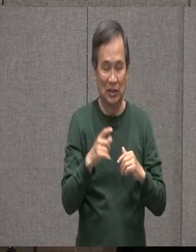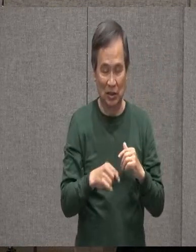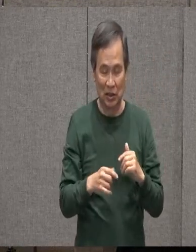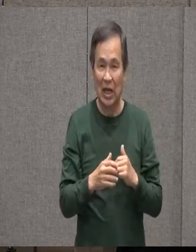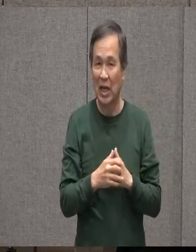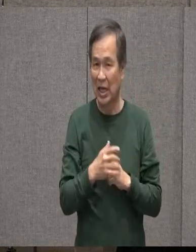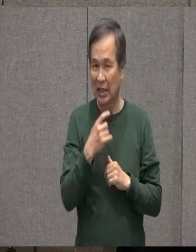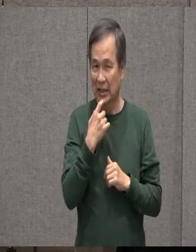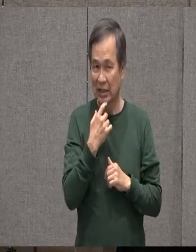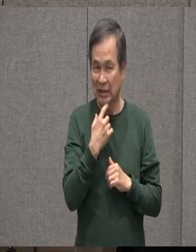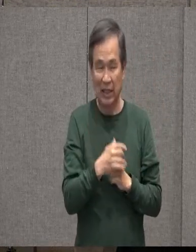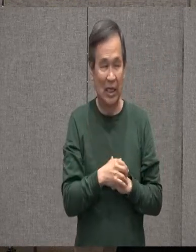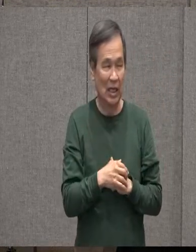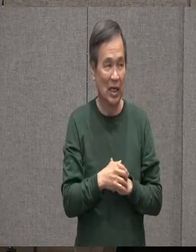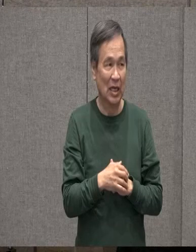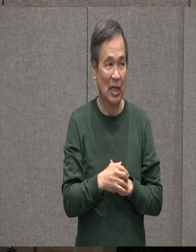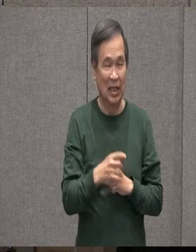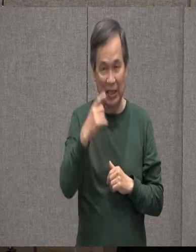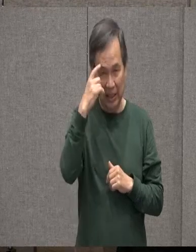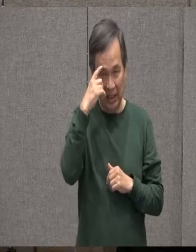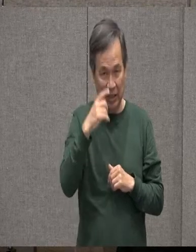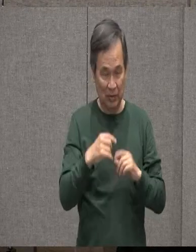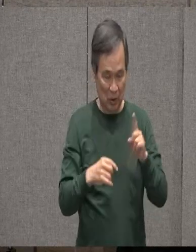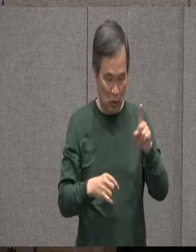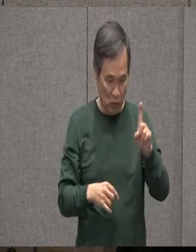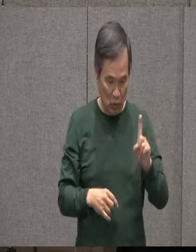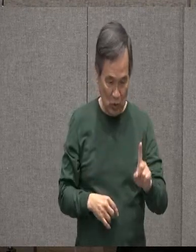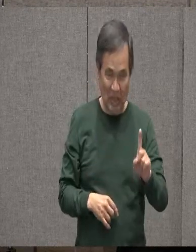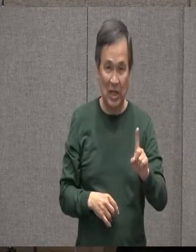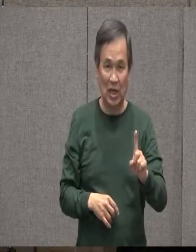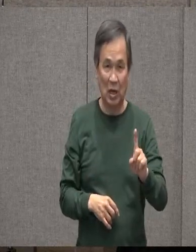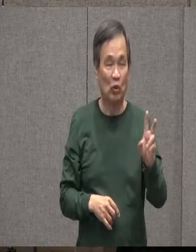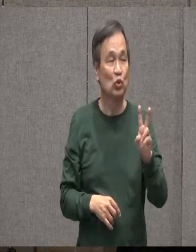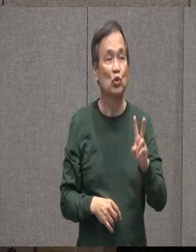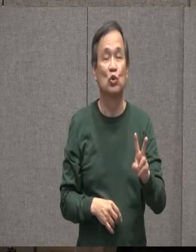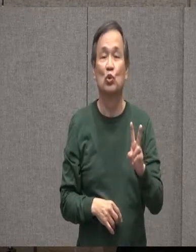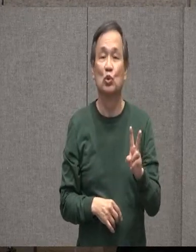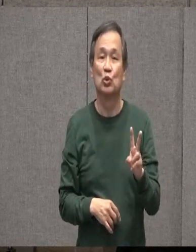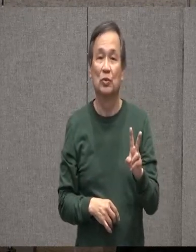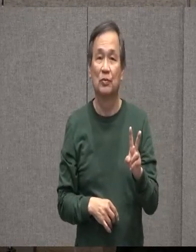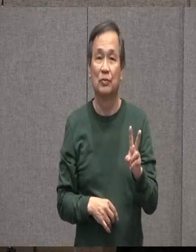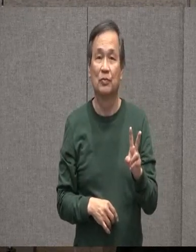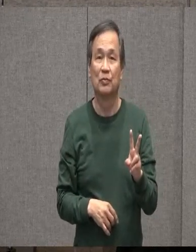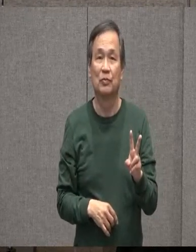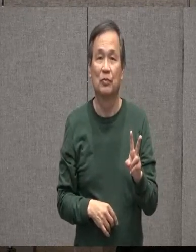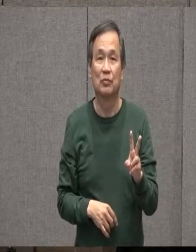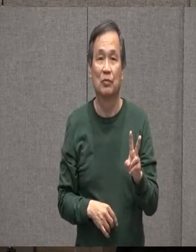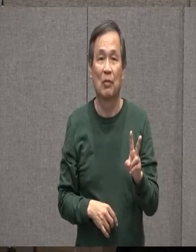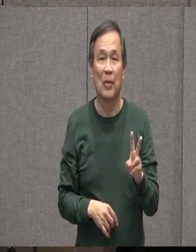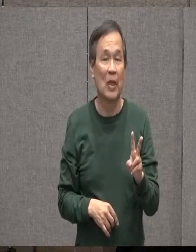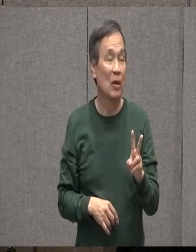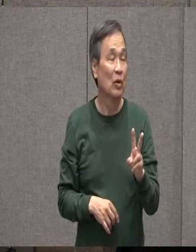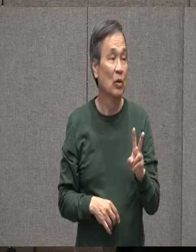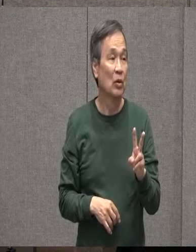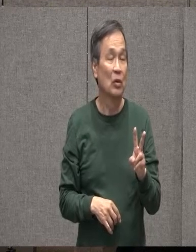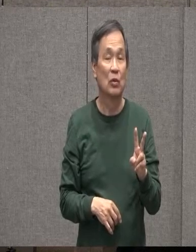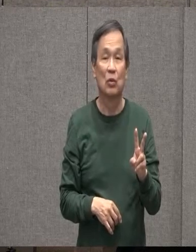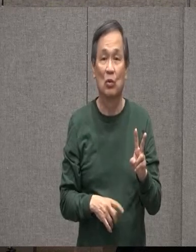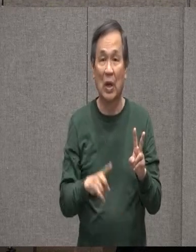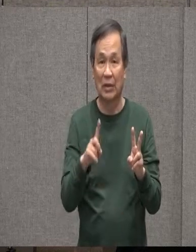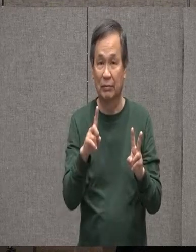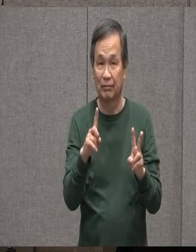0, and I already have a 3 there. I'm going to have to use a 1 or a 2. Well, I have to think about, like, I already